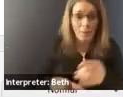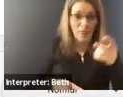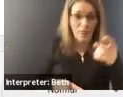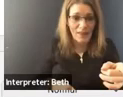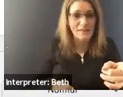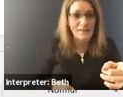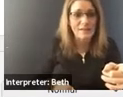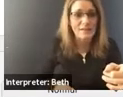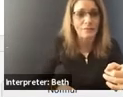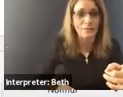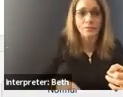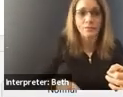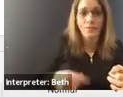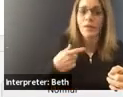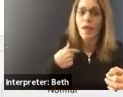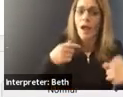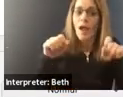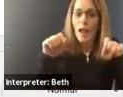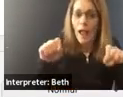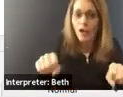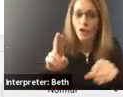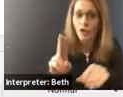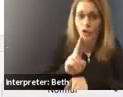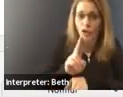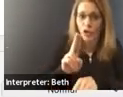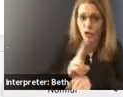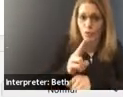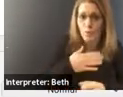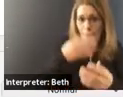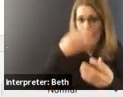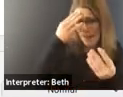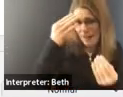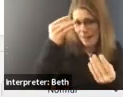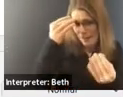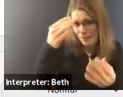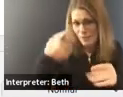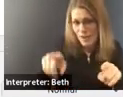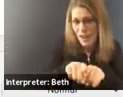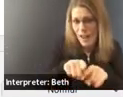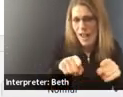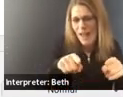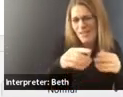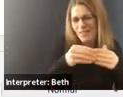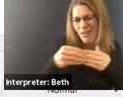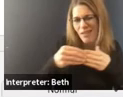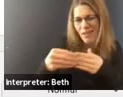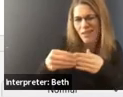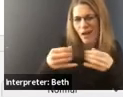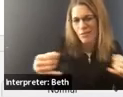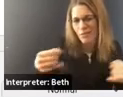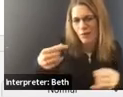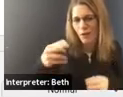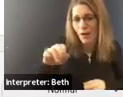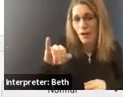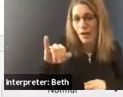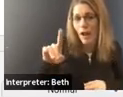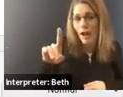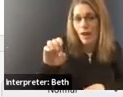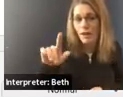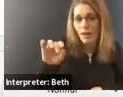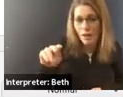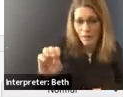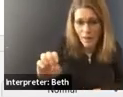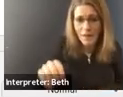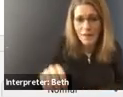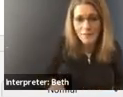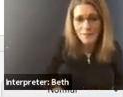So I can also use my information as a guideline, right? So if I'm, let me just